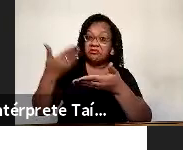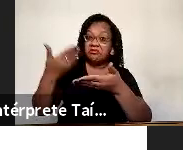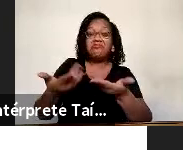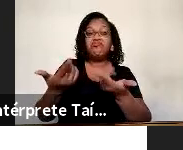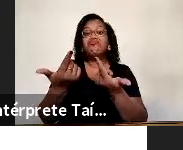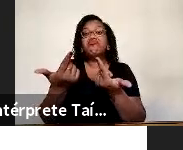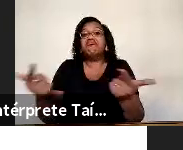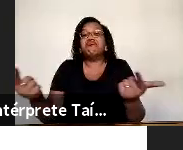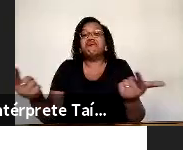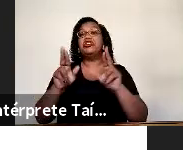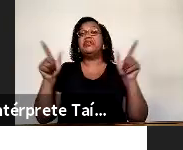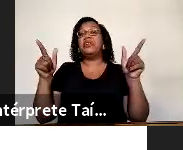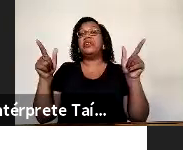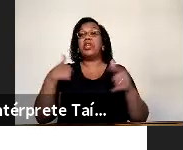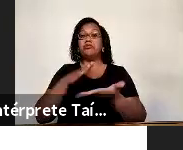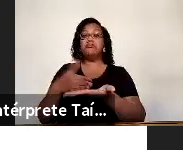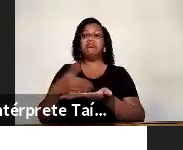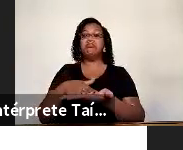commentators do their work.